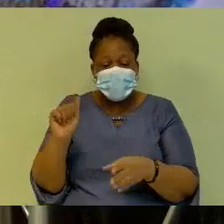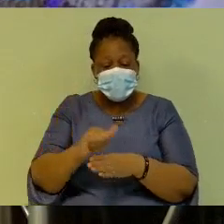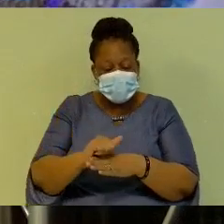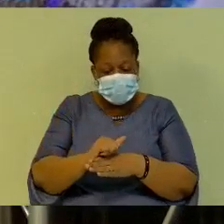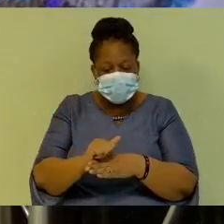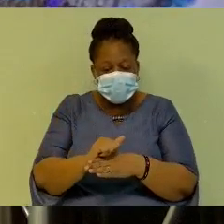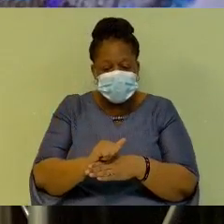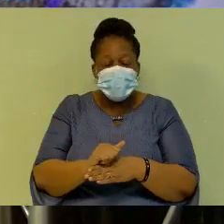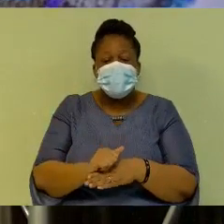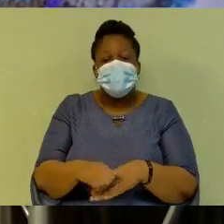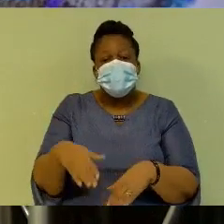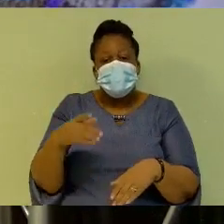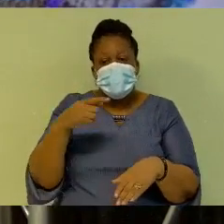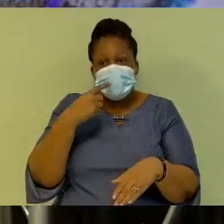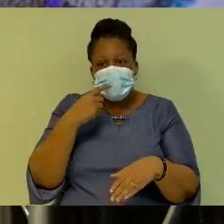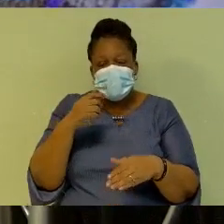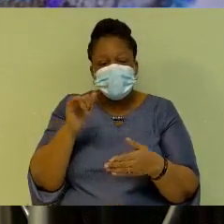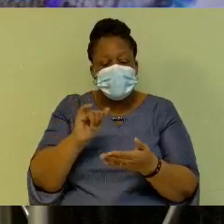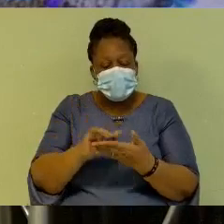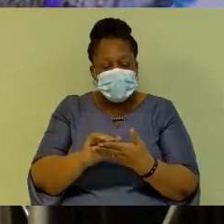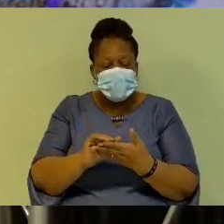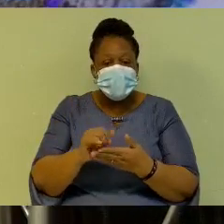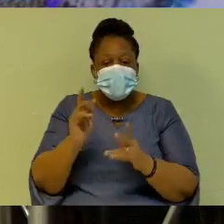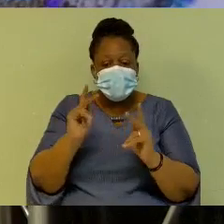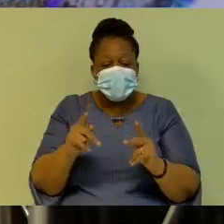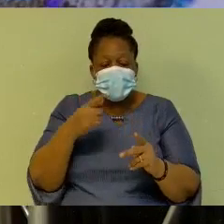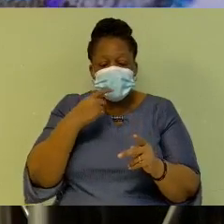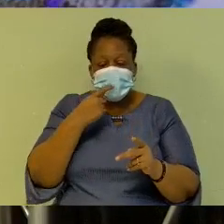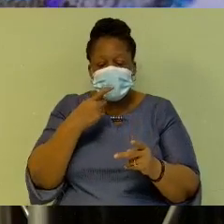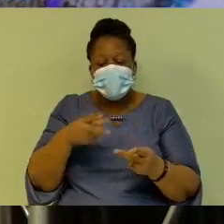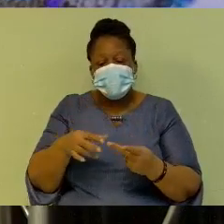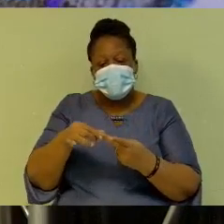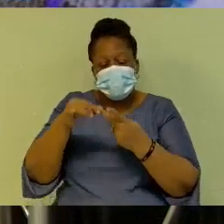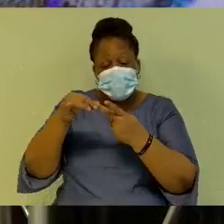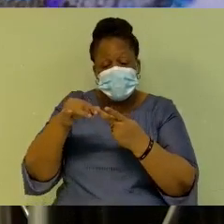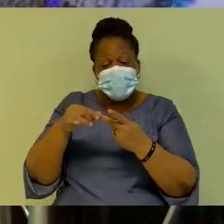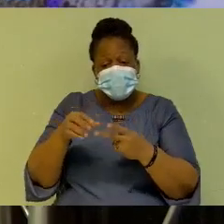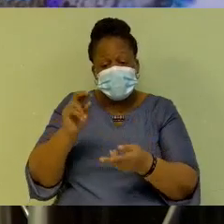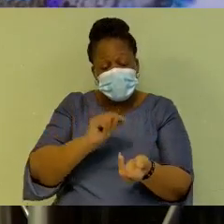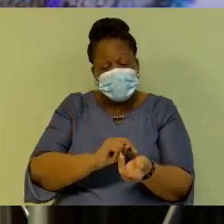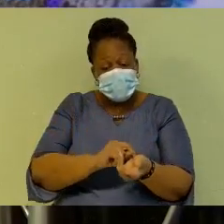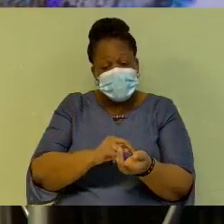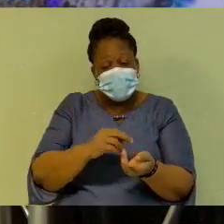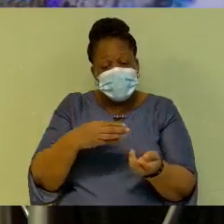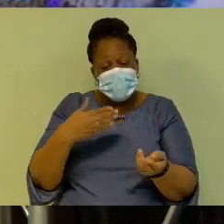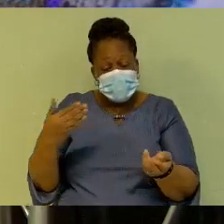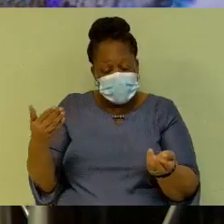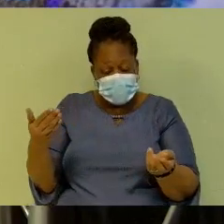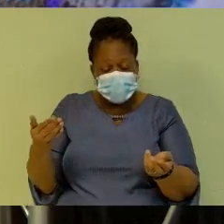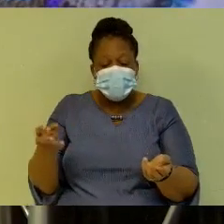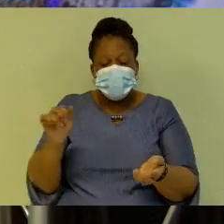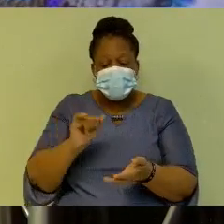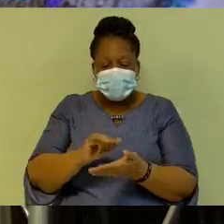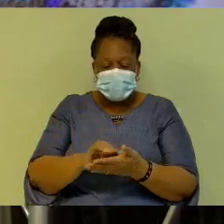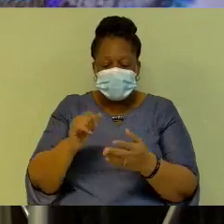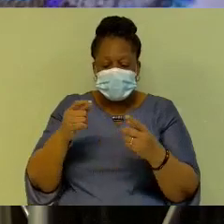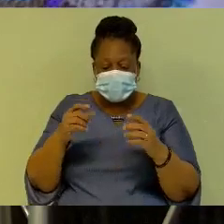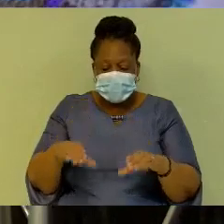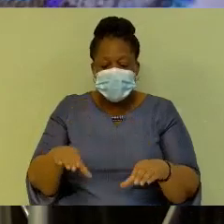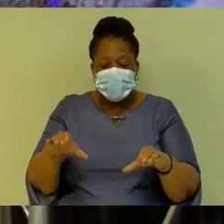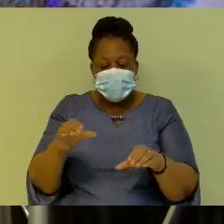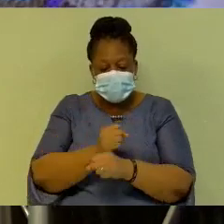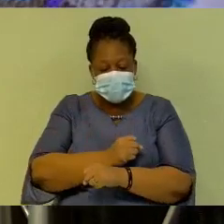skills gaps with regards to specialized nursing in areas such as oncology, intensive care unit, the ICU, and